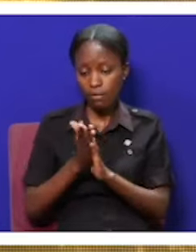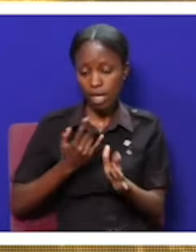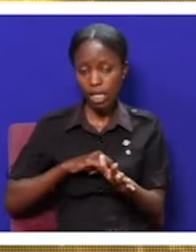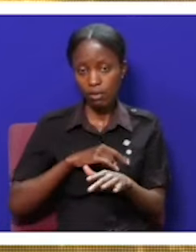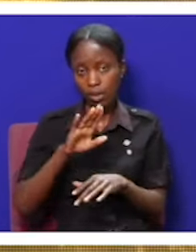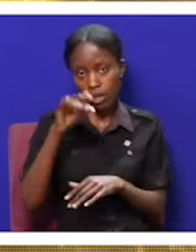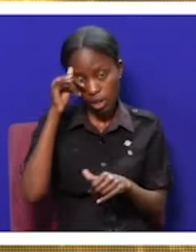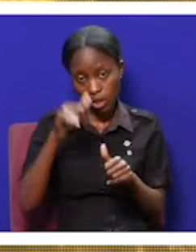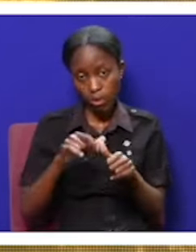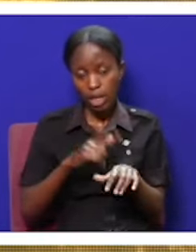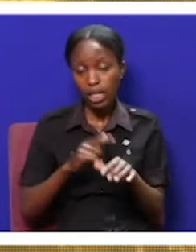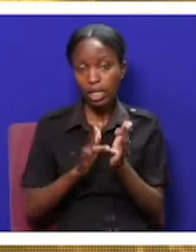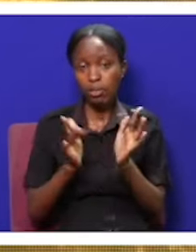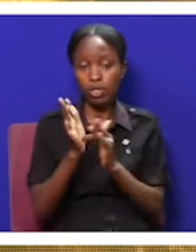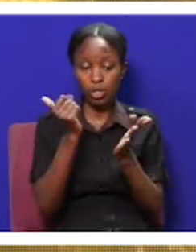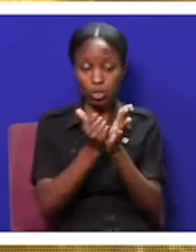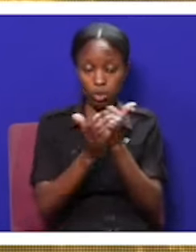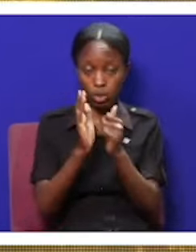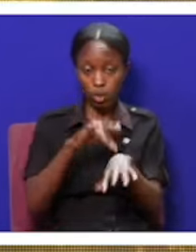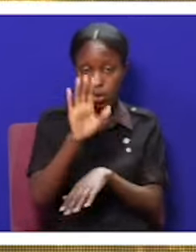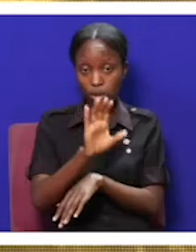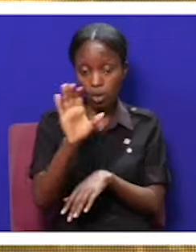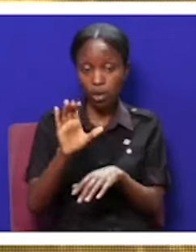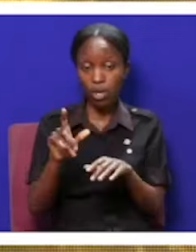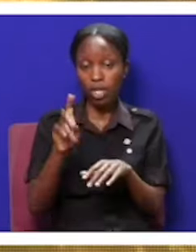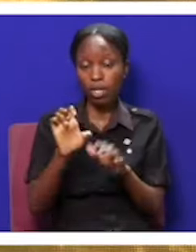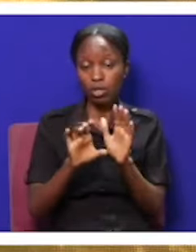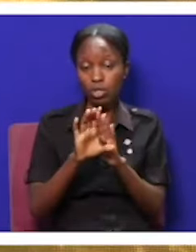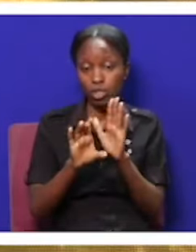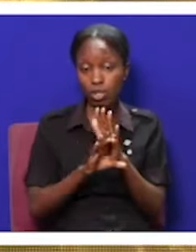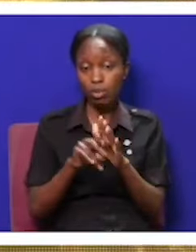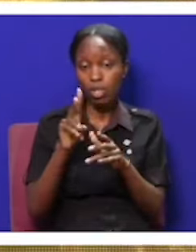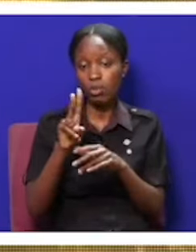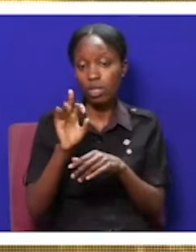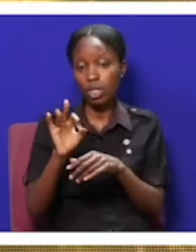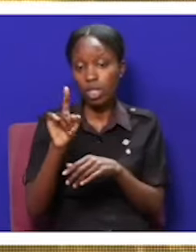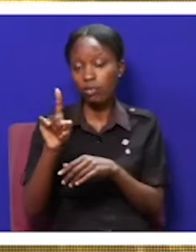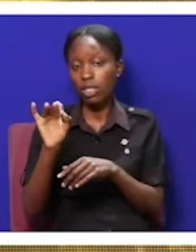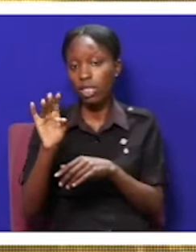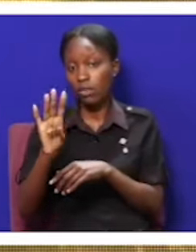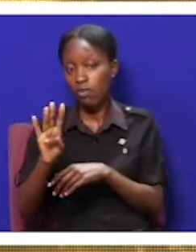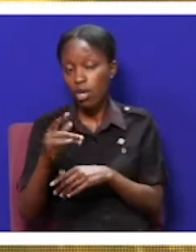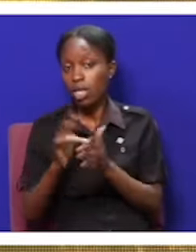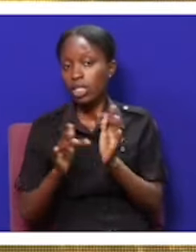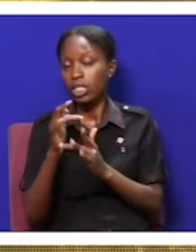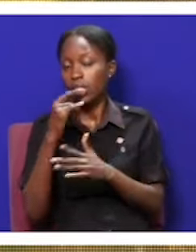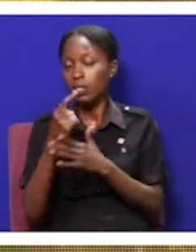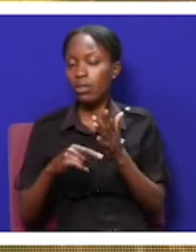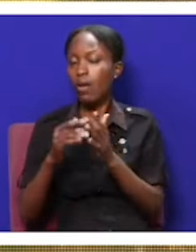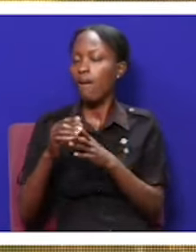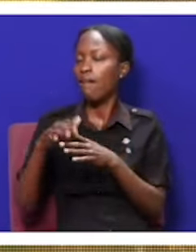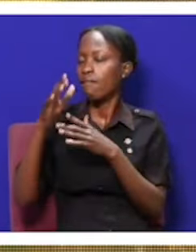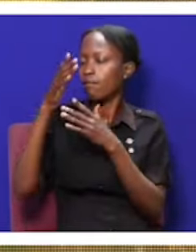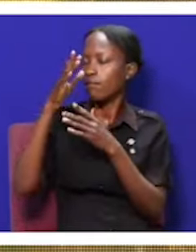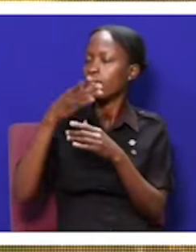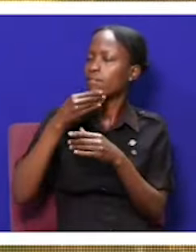was hanged on the cross, he said in Luke chapter 23, verse 34, and Jesus said, Father, forgive